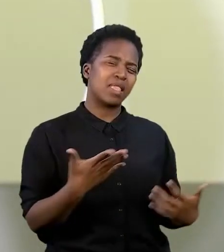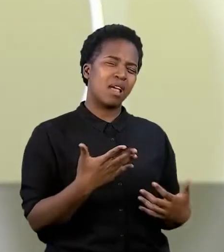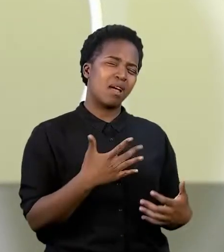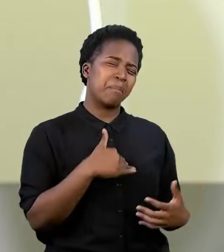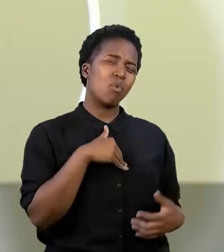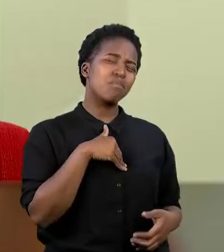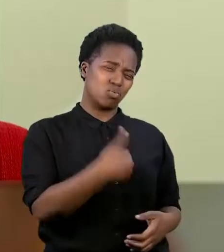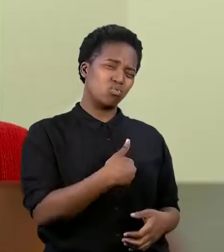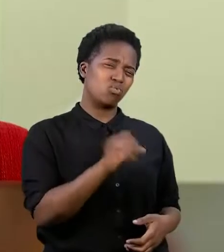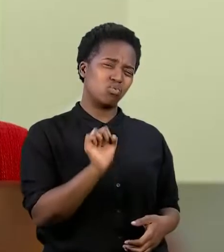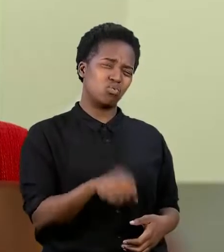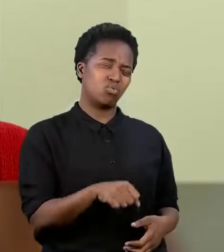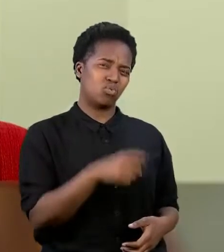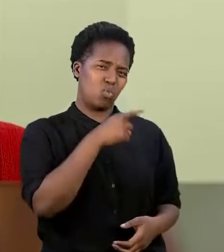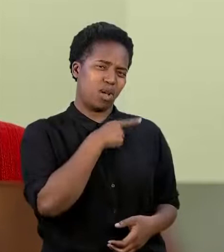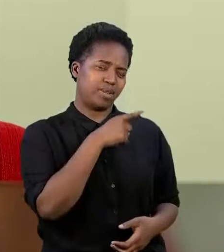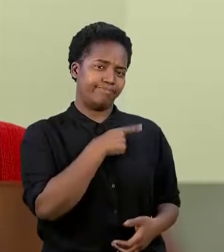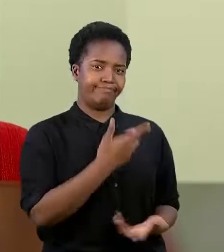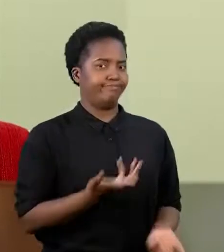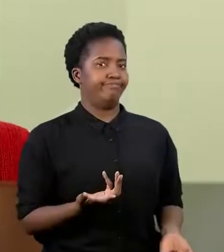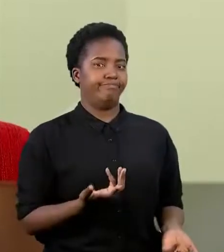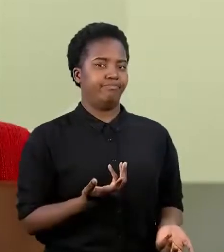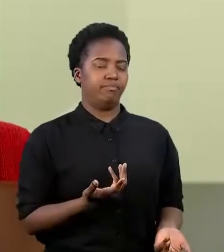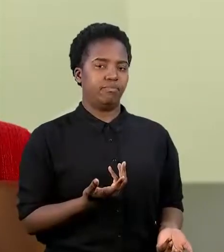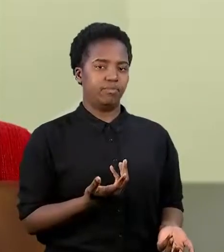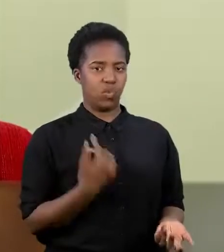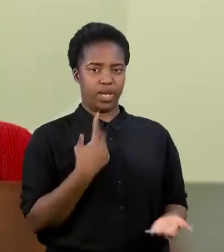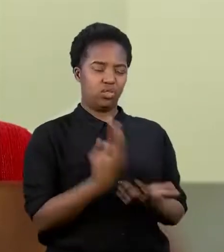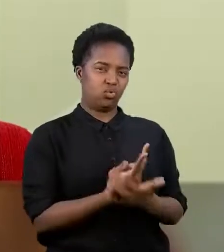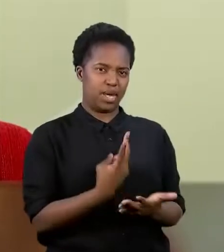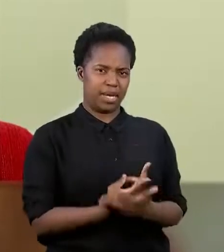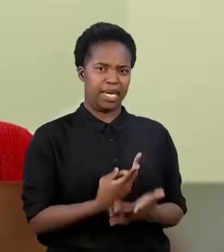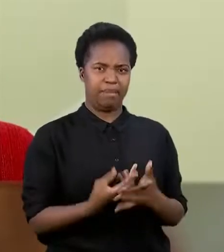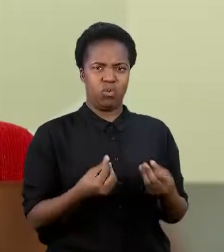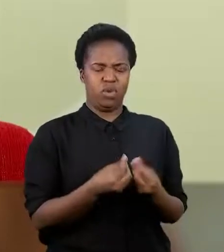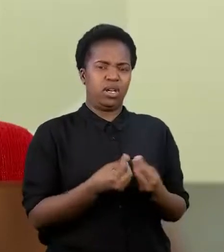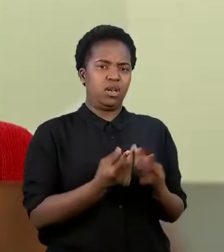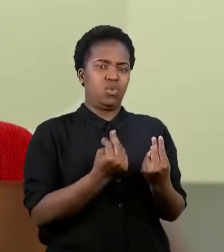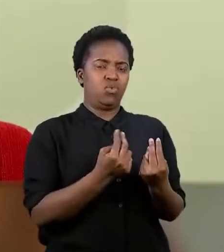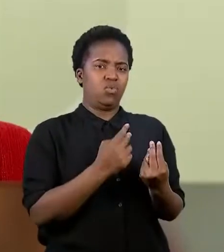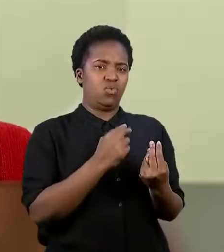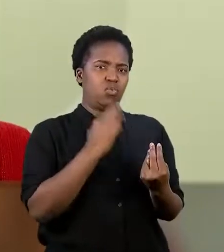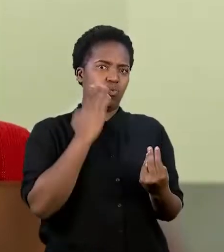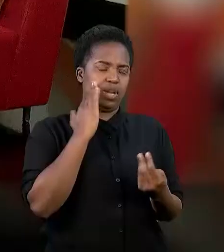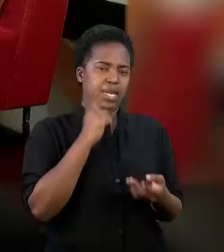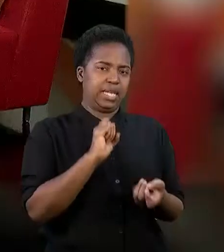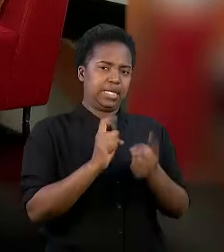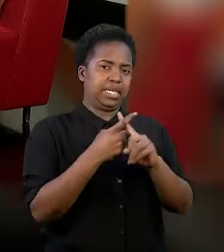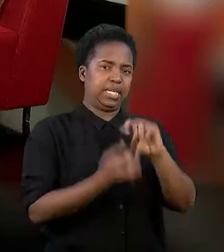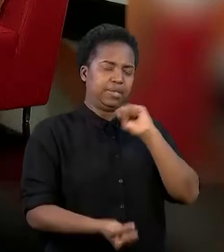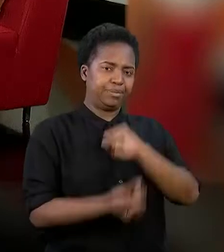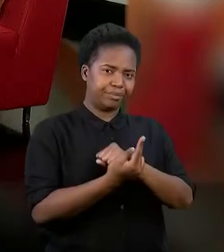ile botlhoko like and then ne sa like dumelo re velvet to eyalo e etsa etse